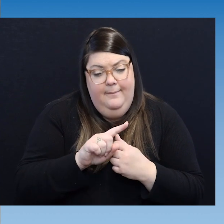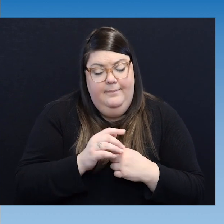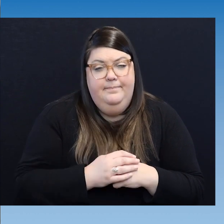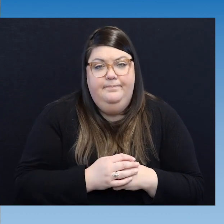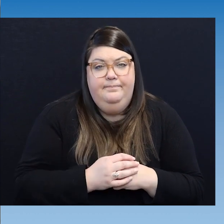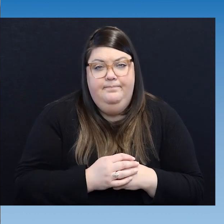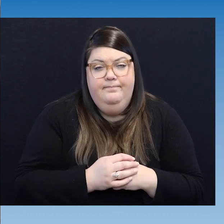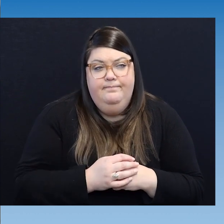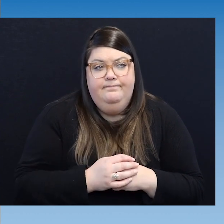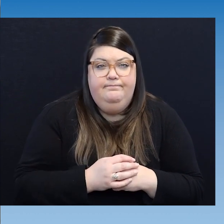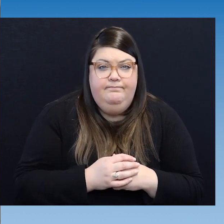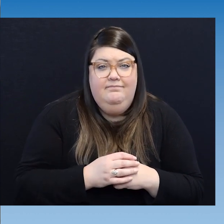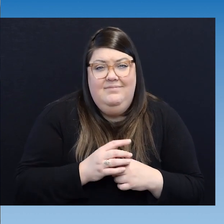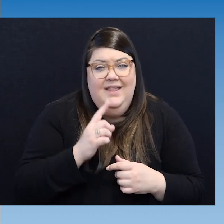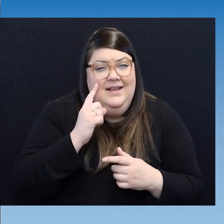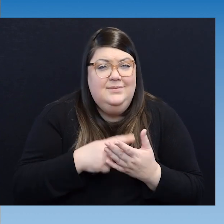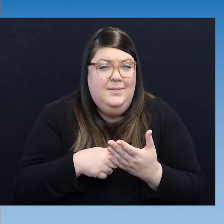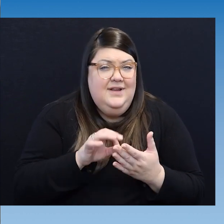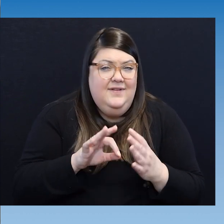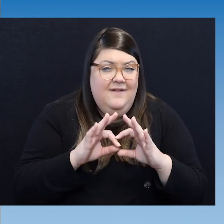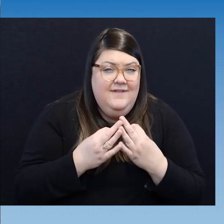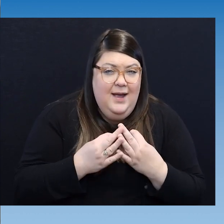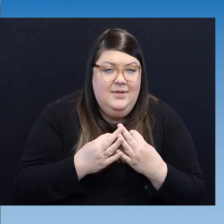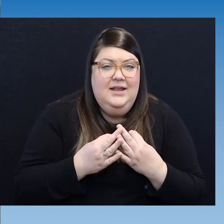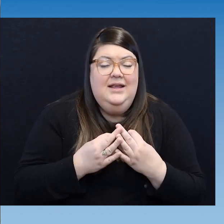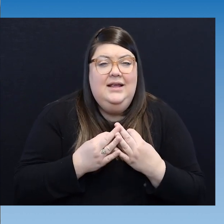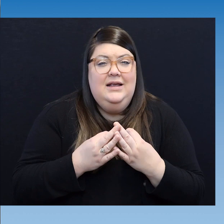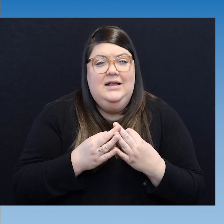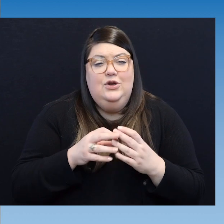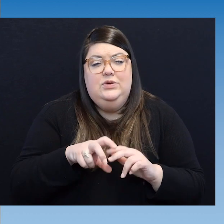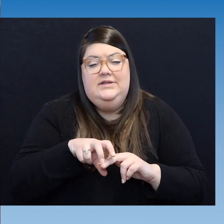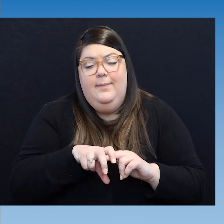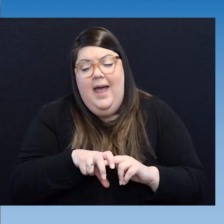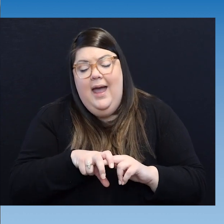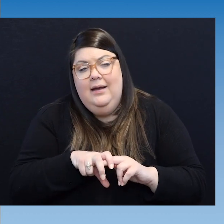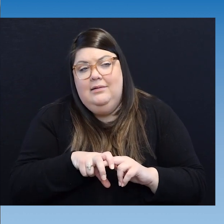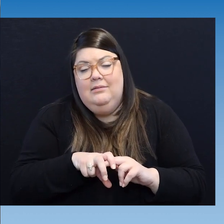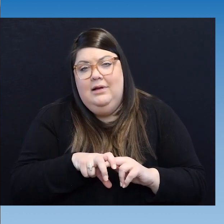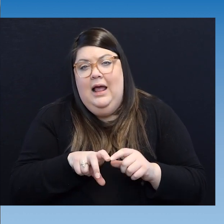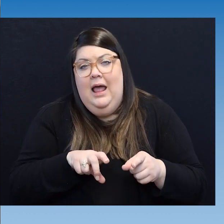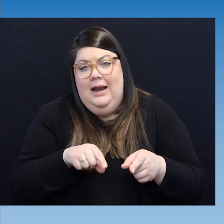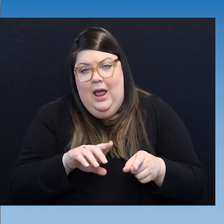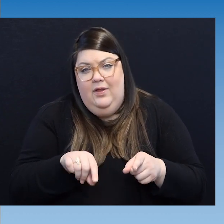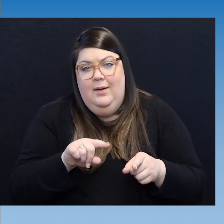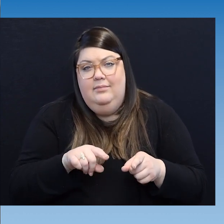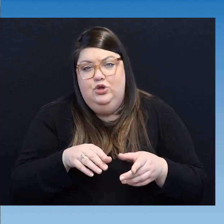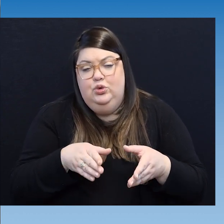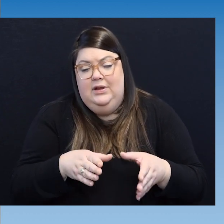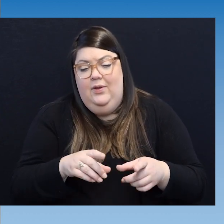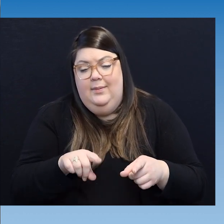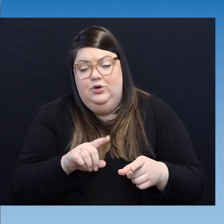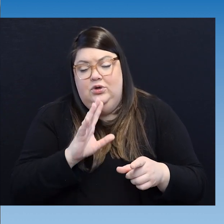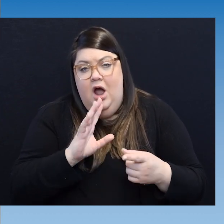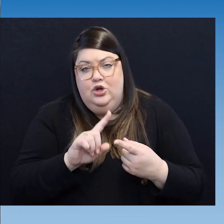I think sometimes if they have family, sit back and let them talk to the client. And a lot of times,